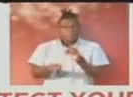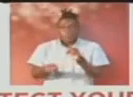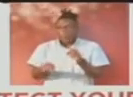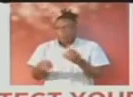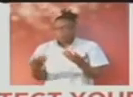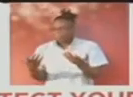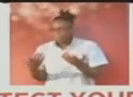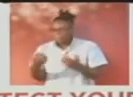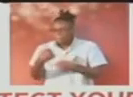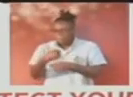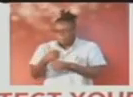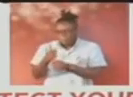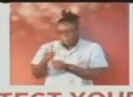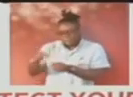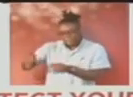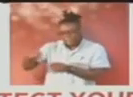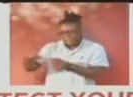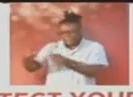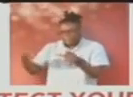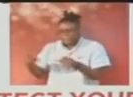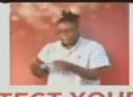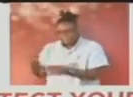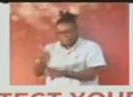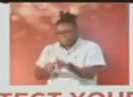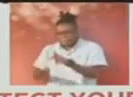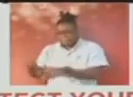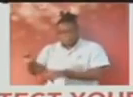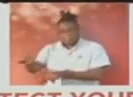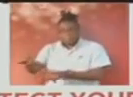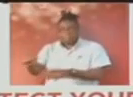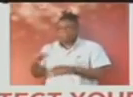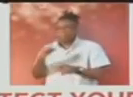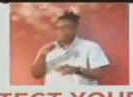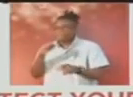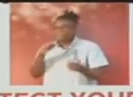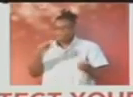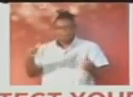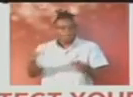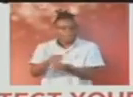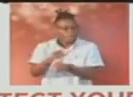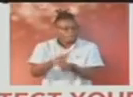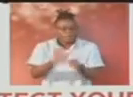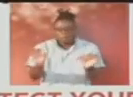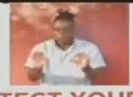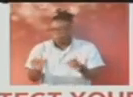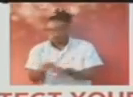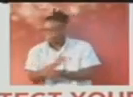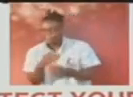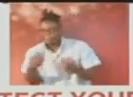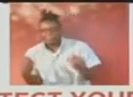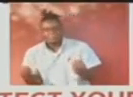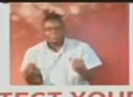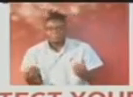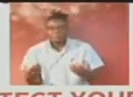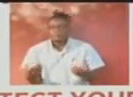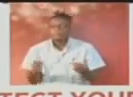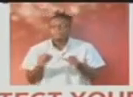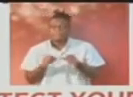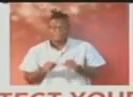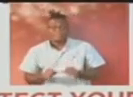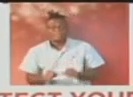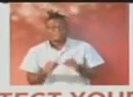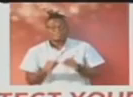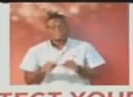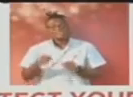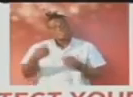end-all solution to the occupancy concern. So we do want to continue to emphasize the need to reduce the risk of getting